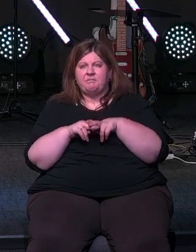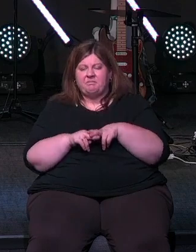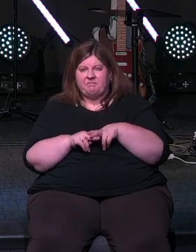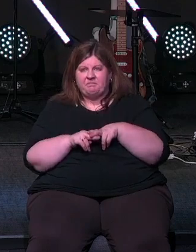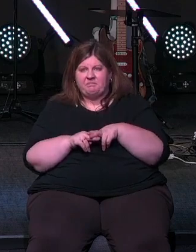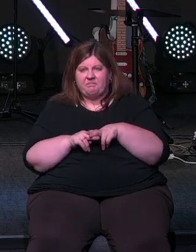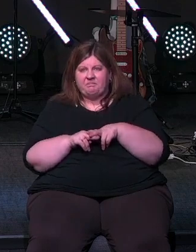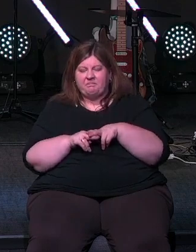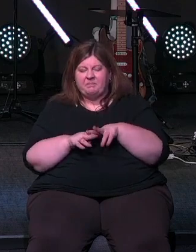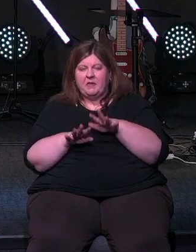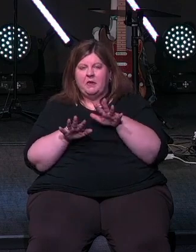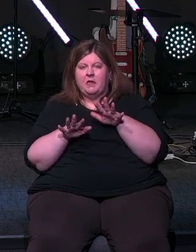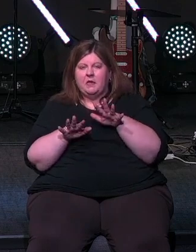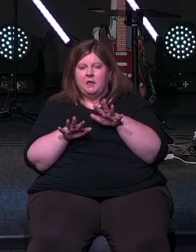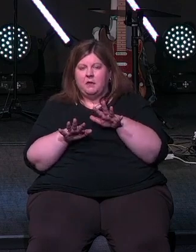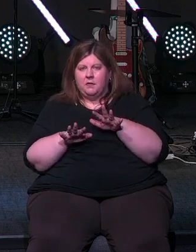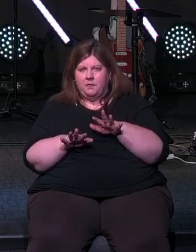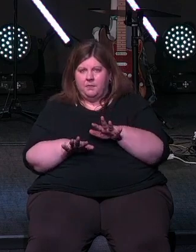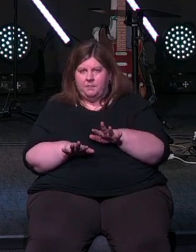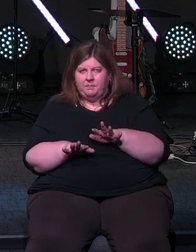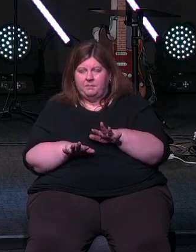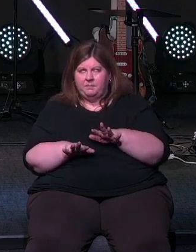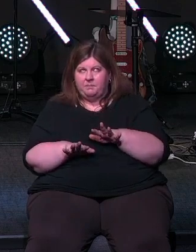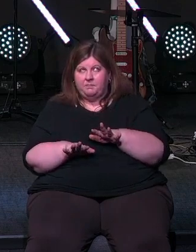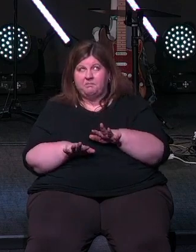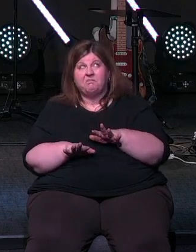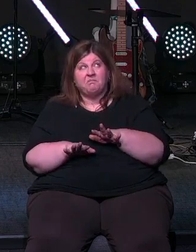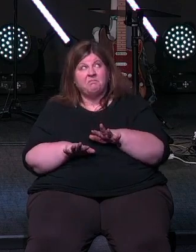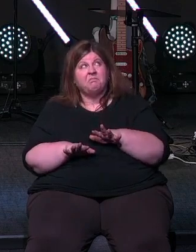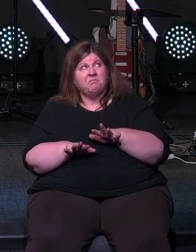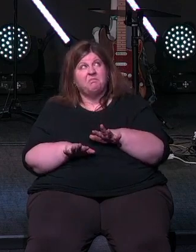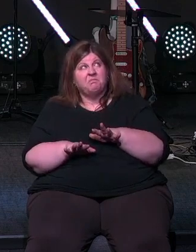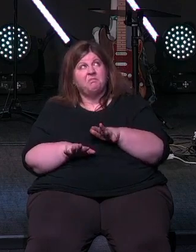and I'm calm, I hear God.